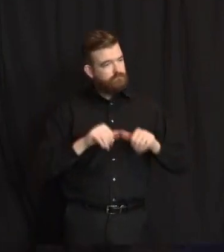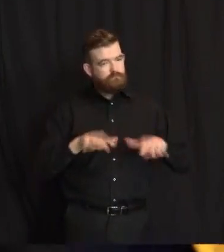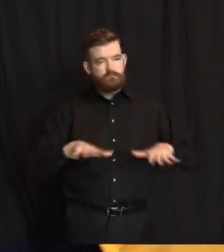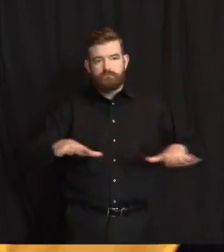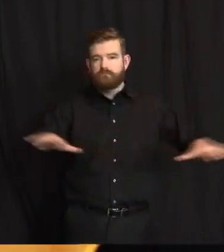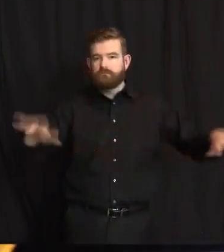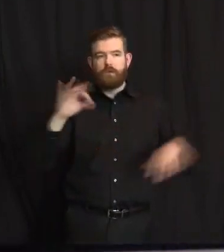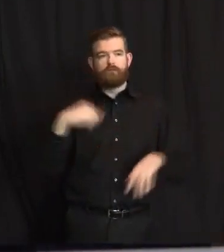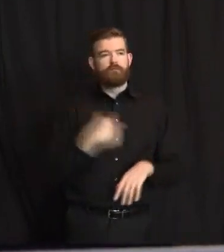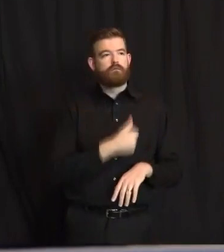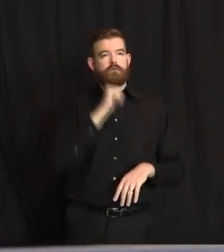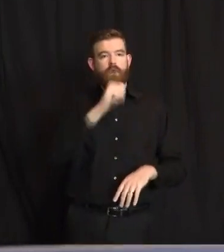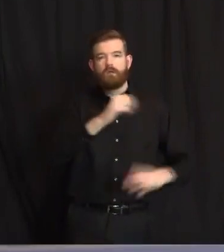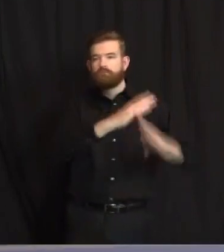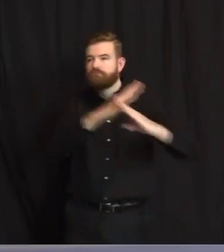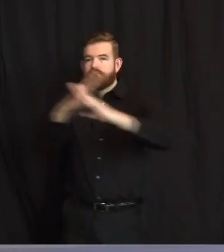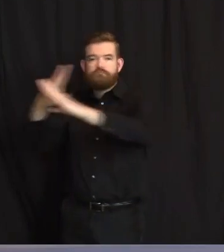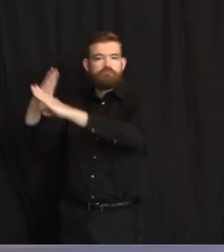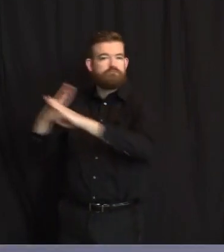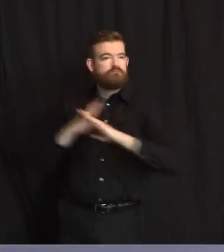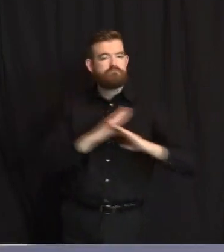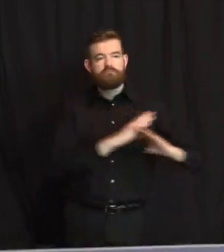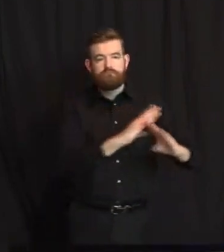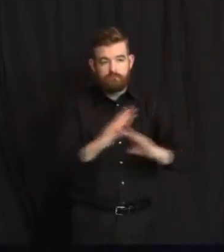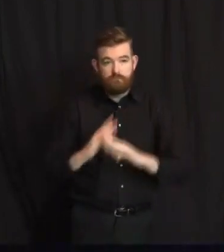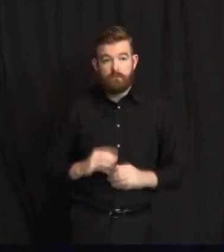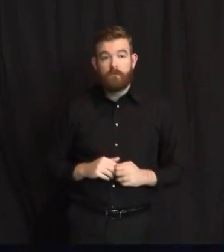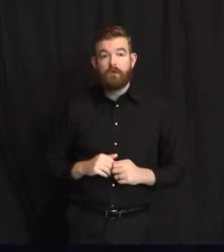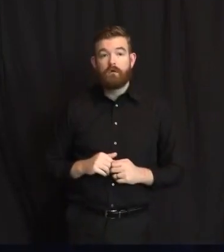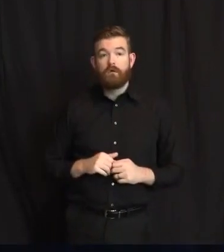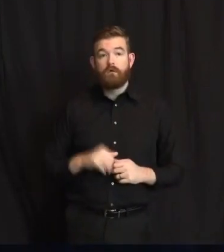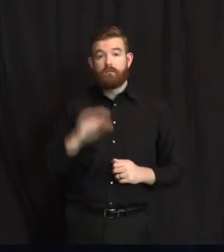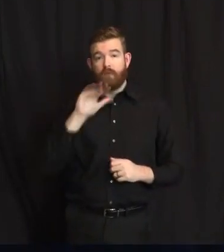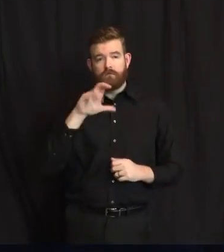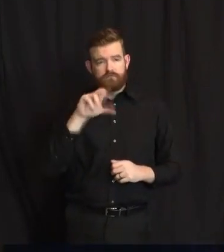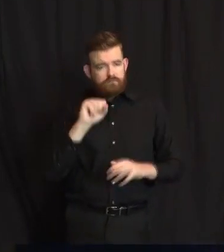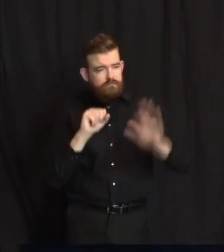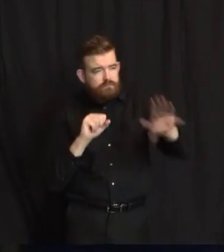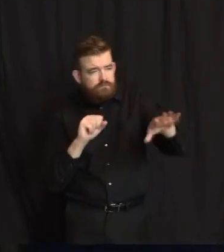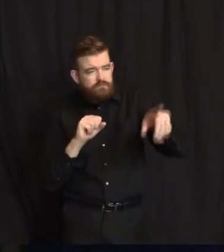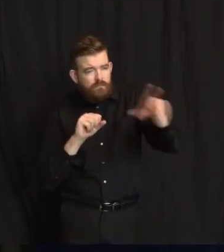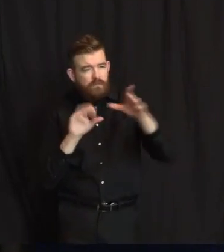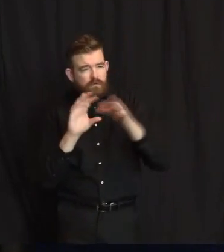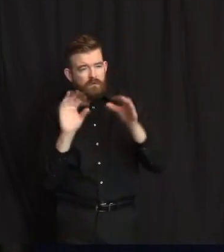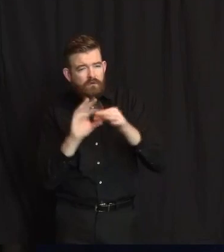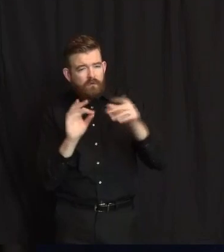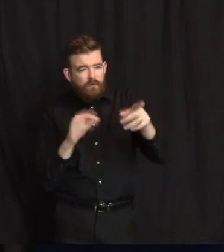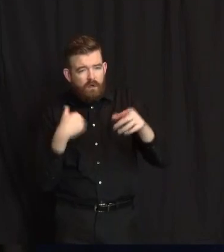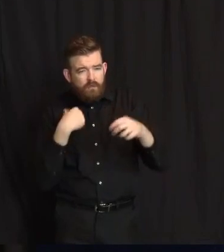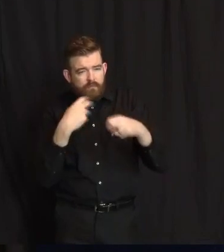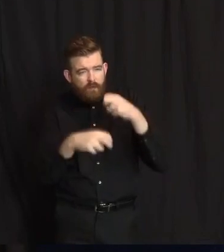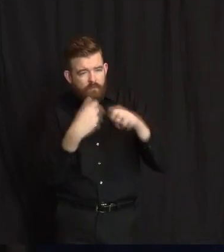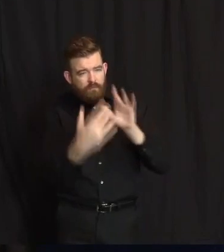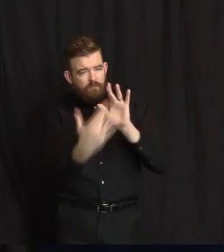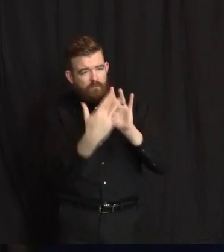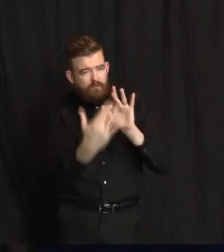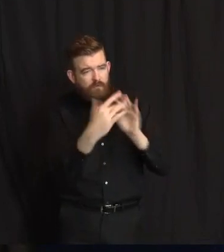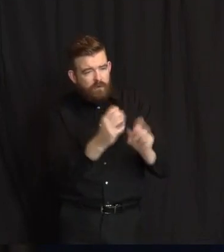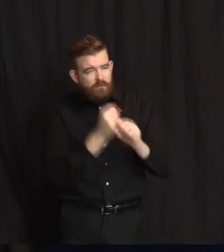of all, Colleen, if you've been having issues getting information, I mean, that's something that you can kick up, because we have been very